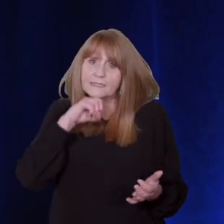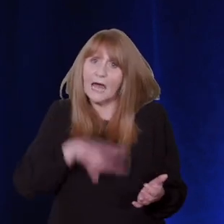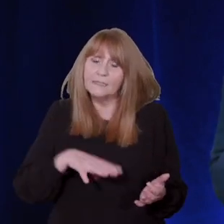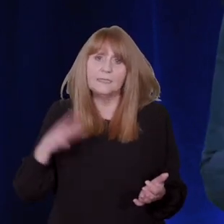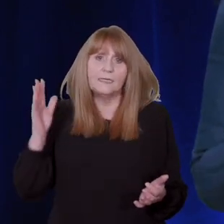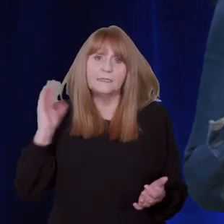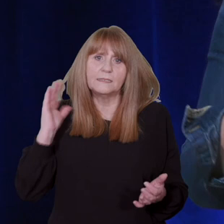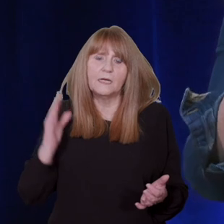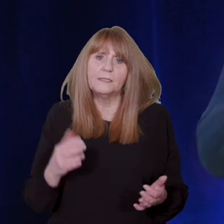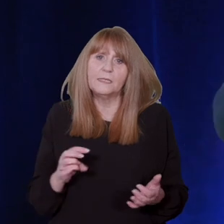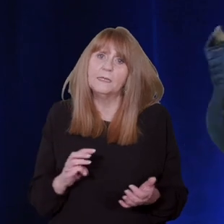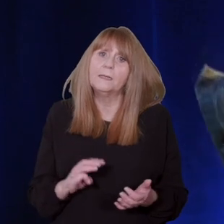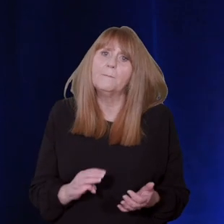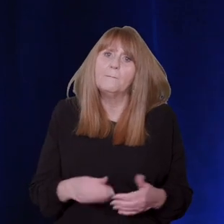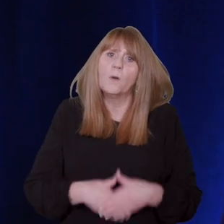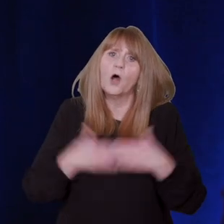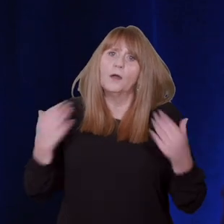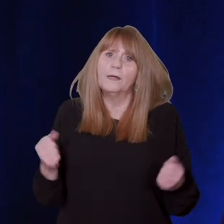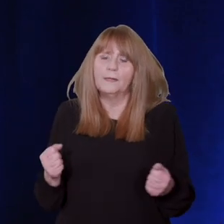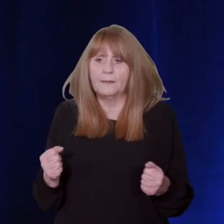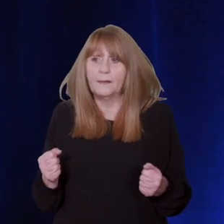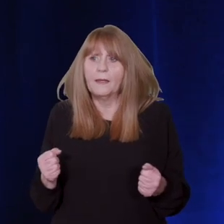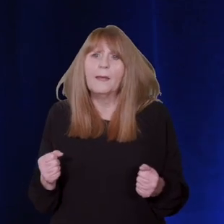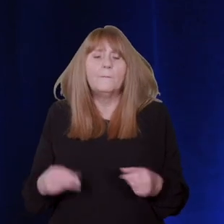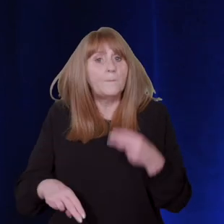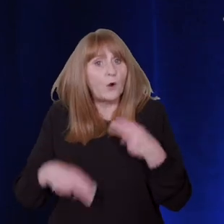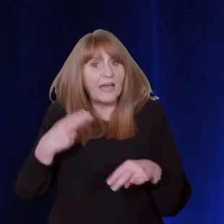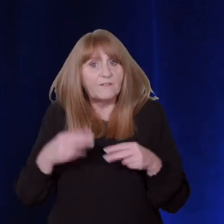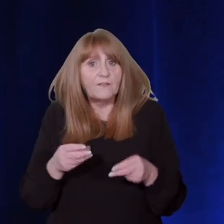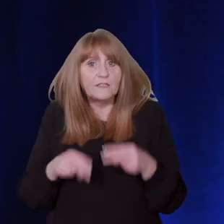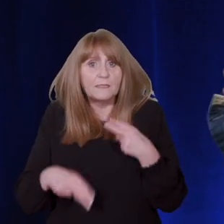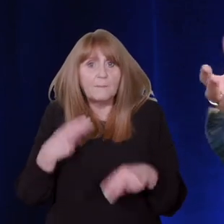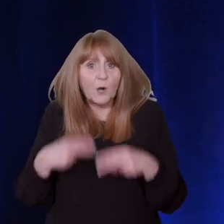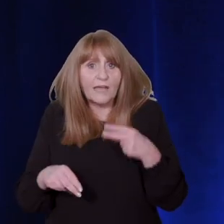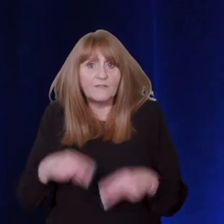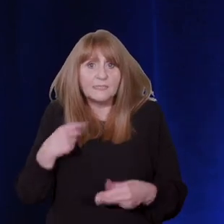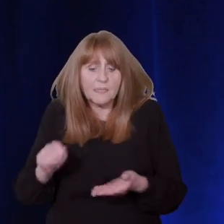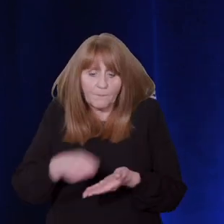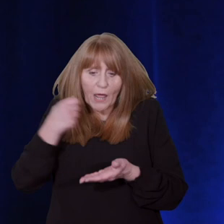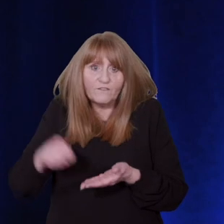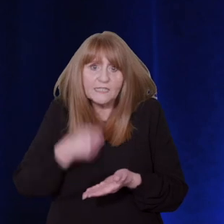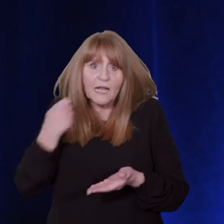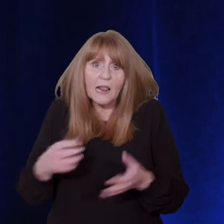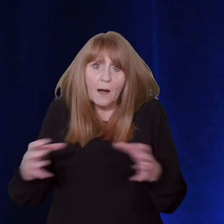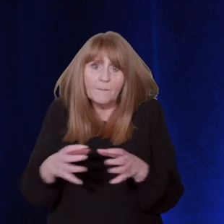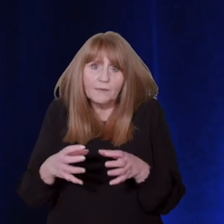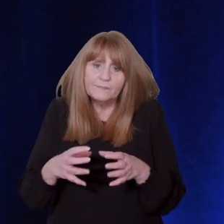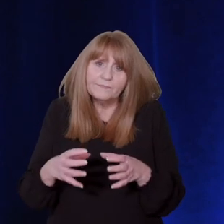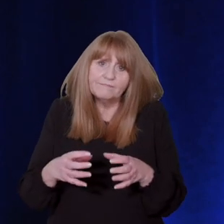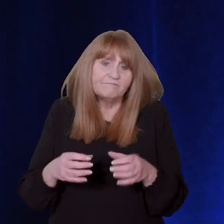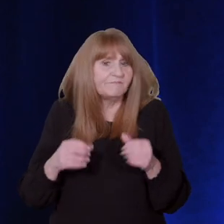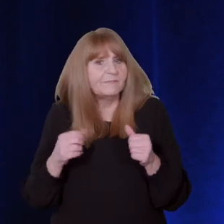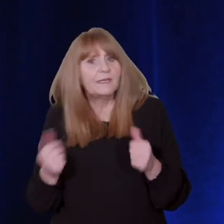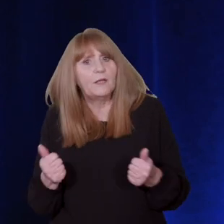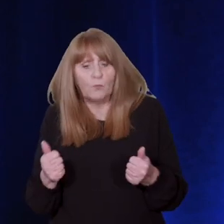the building. And we got everything polka dot, beautiful, just a fun thing that would make us smile. And we set it